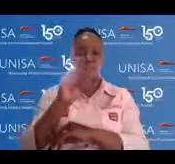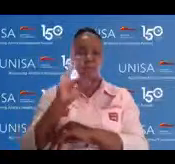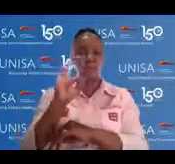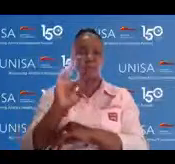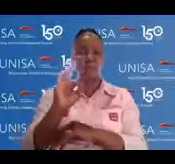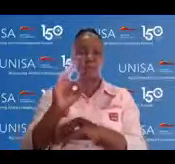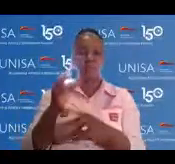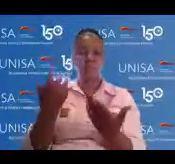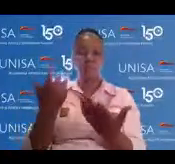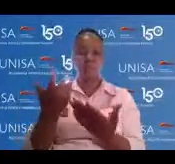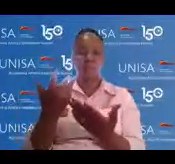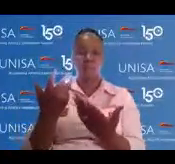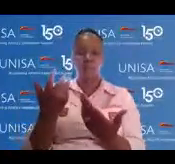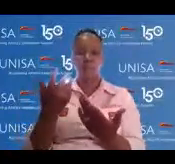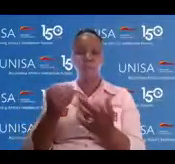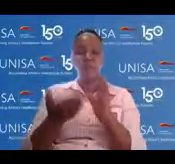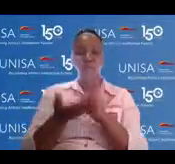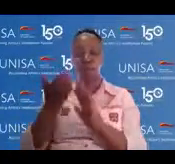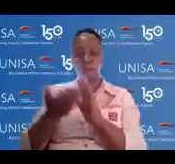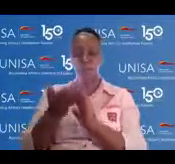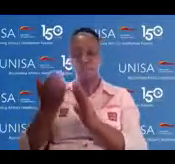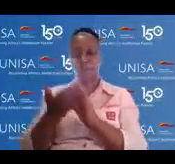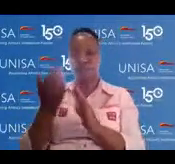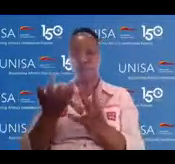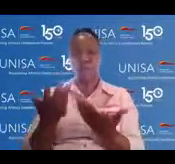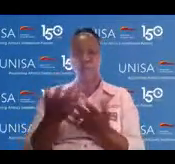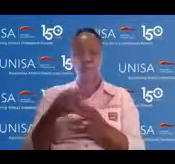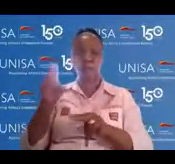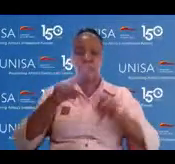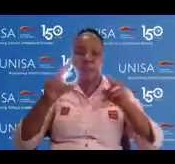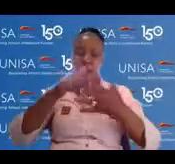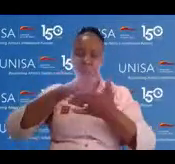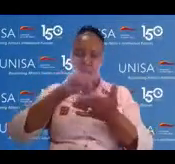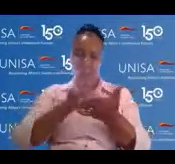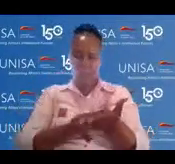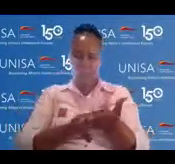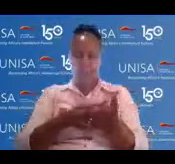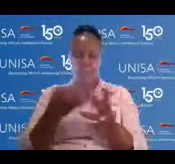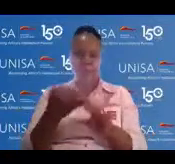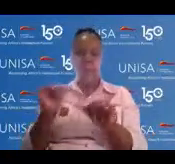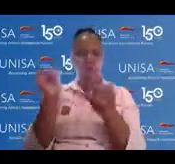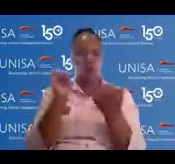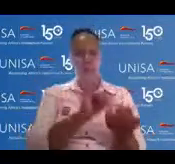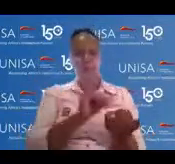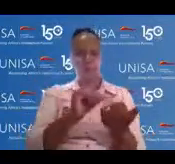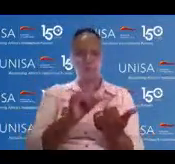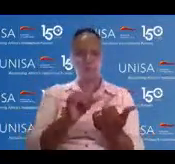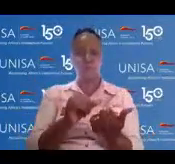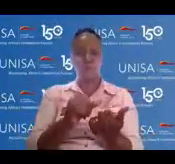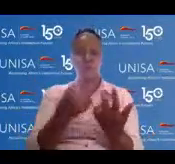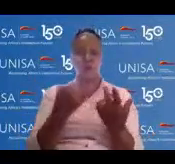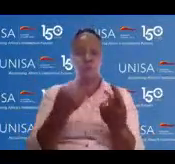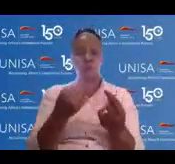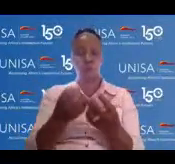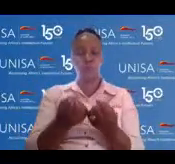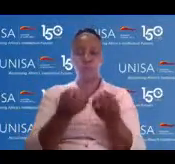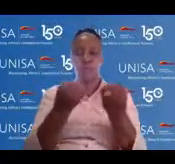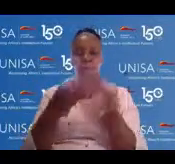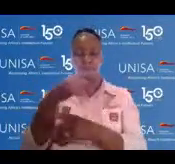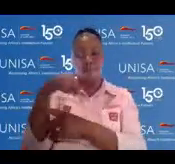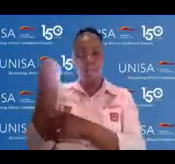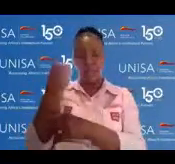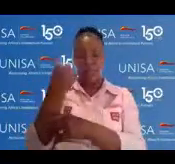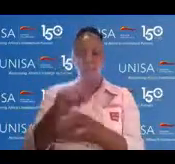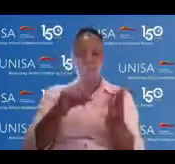to upload on the Invigilator app. Now I can come back and I can do a submission. So firstly, you need to click that the submission is your